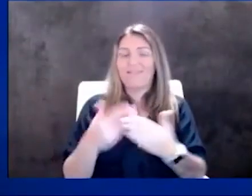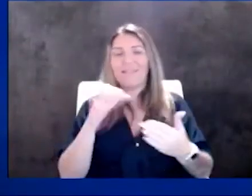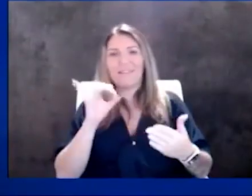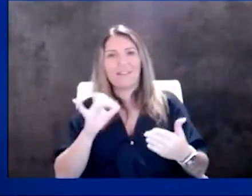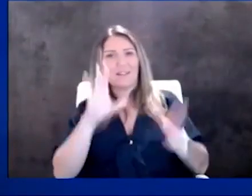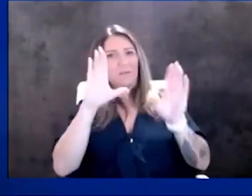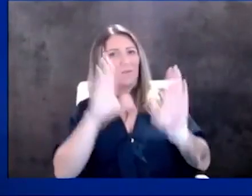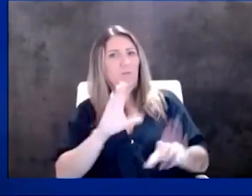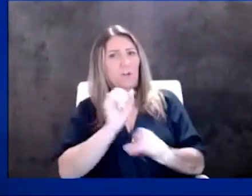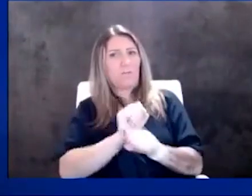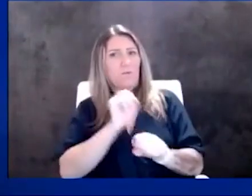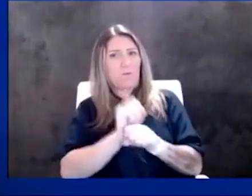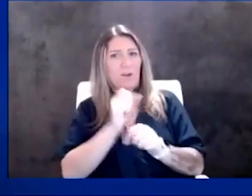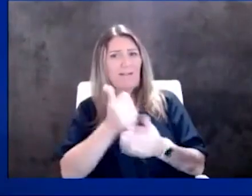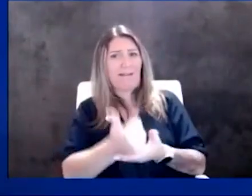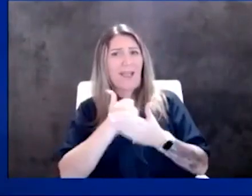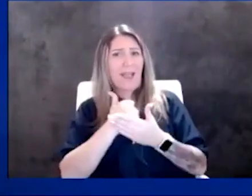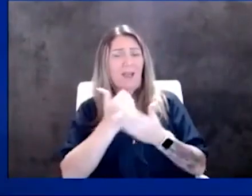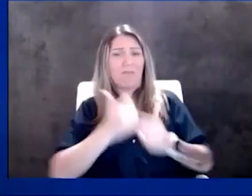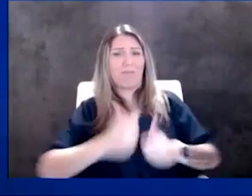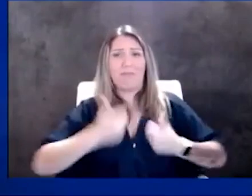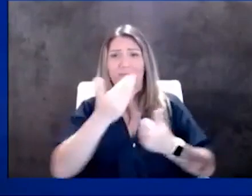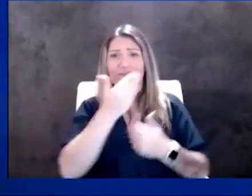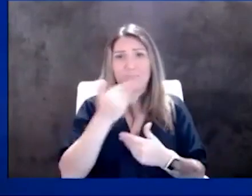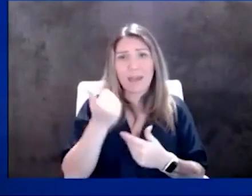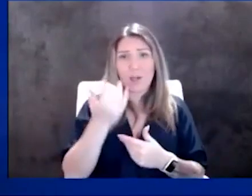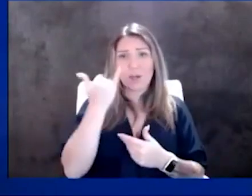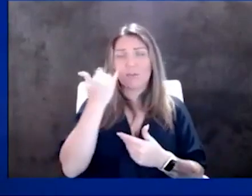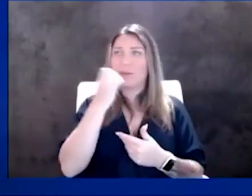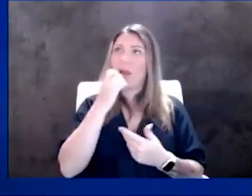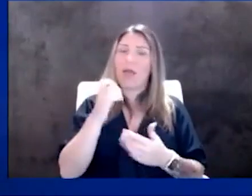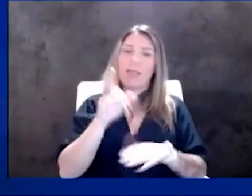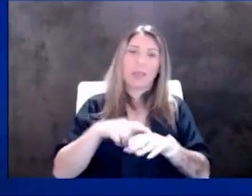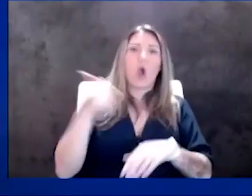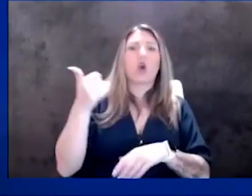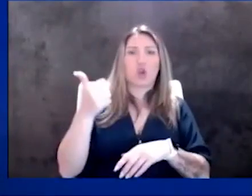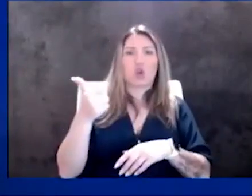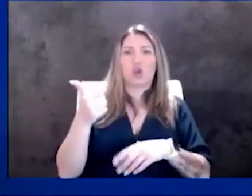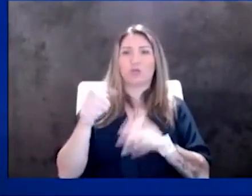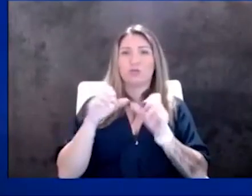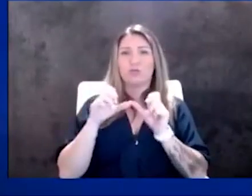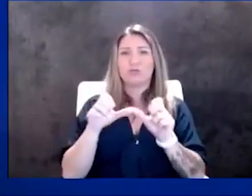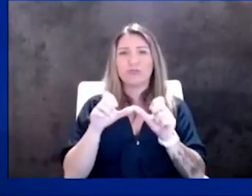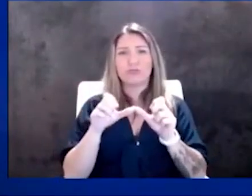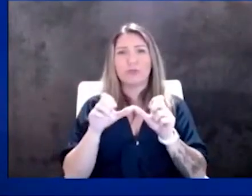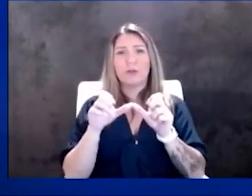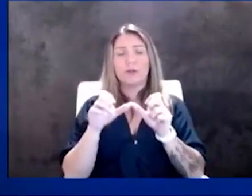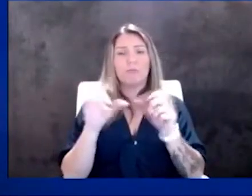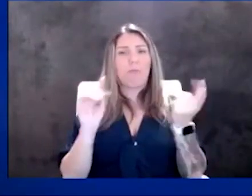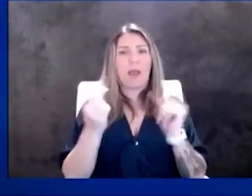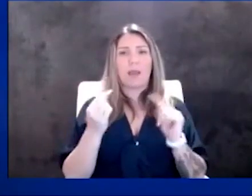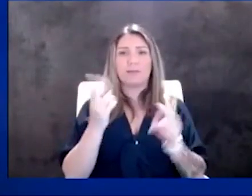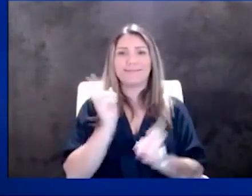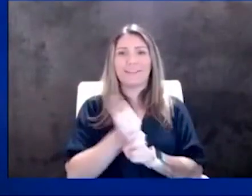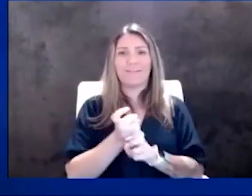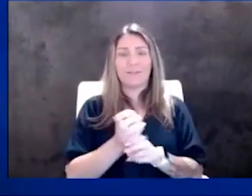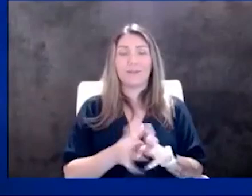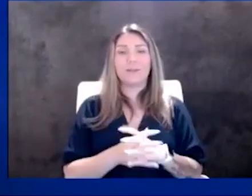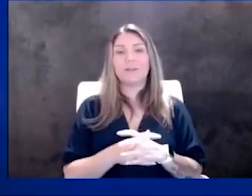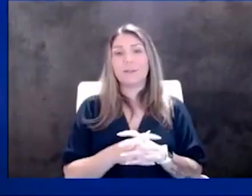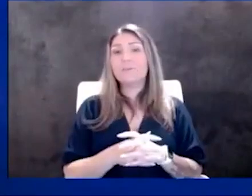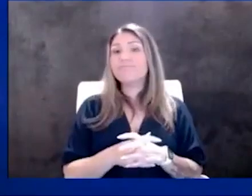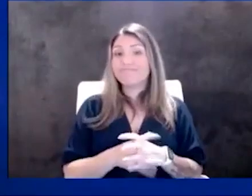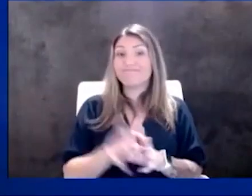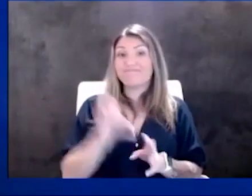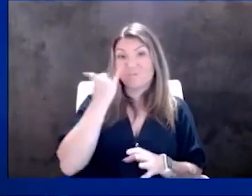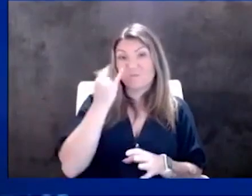helping us live better, even if we don't necessarily live longer. Chronic pain is just hard. And if you know people or if you've experienced it,